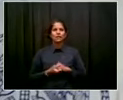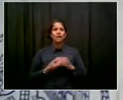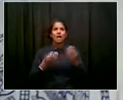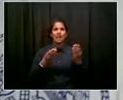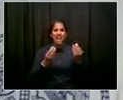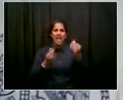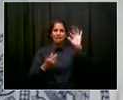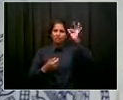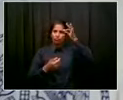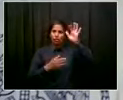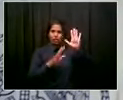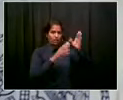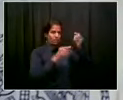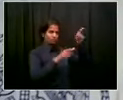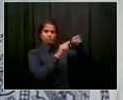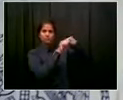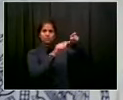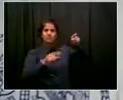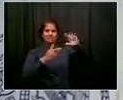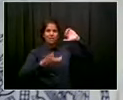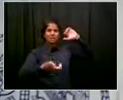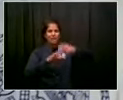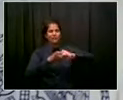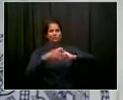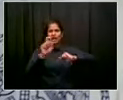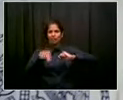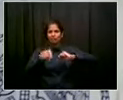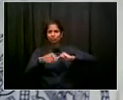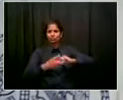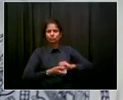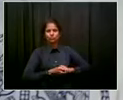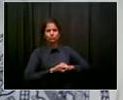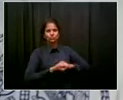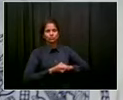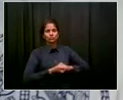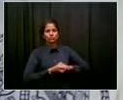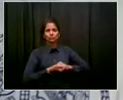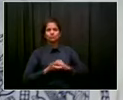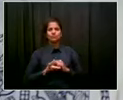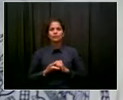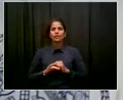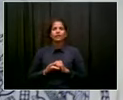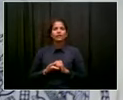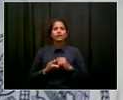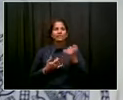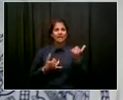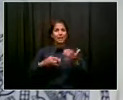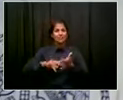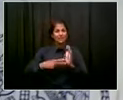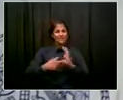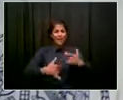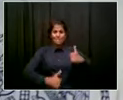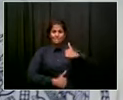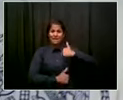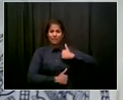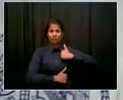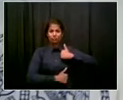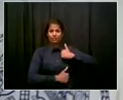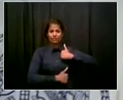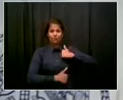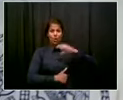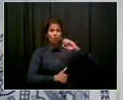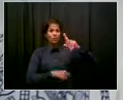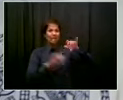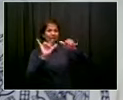really have to have the federal government involvement we need the army corps engineers the park service whatever combination the